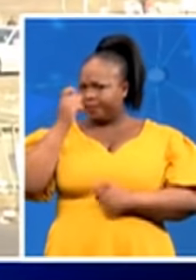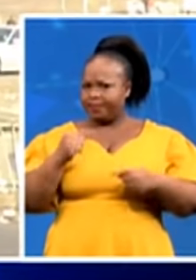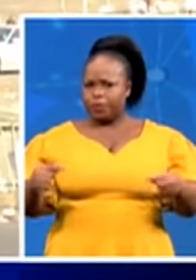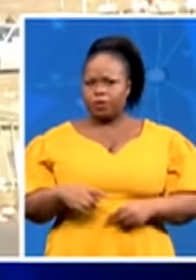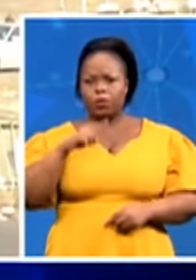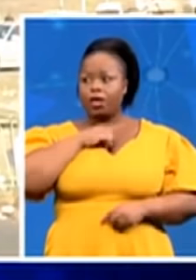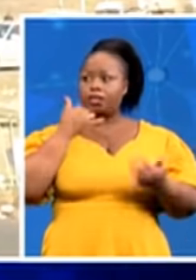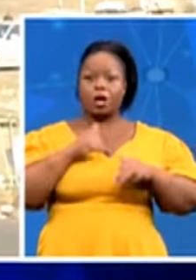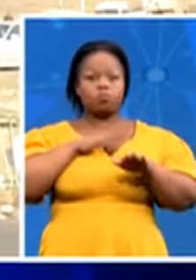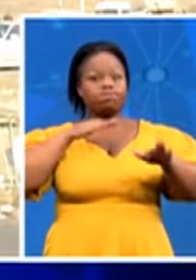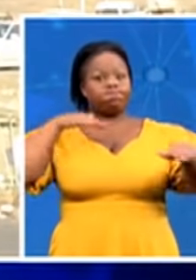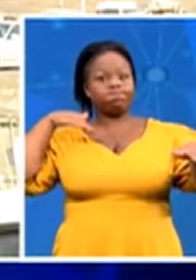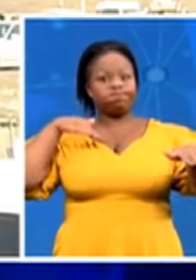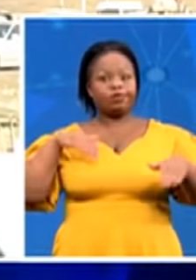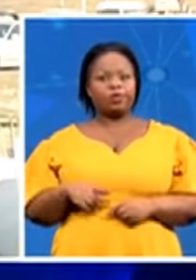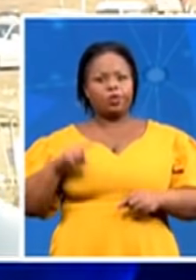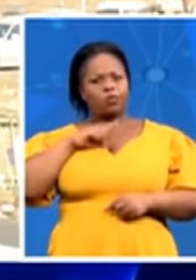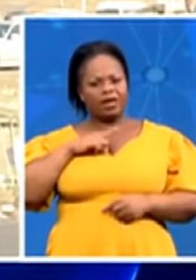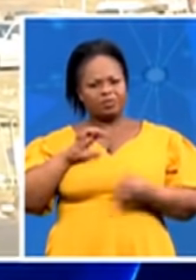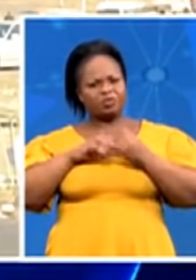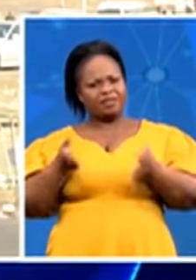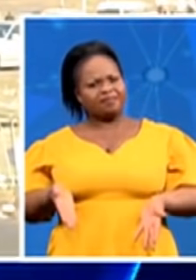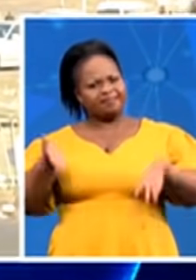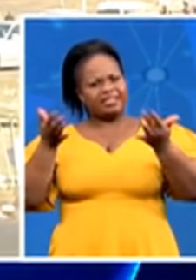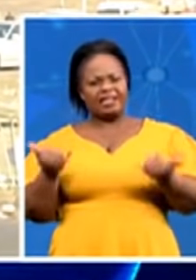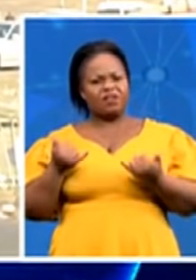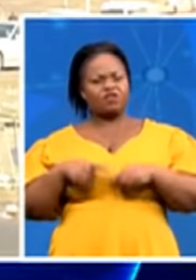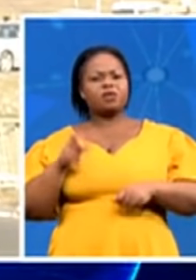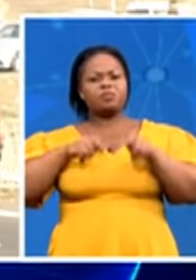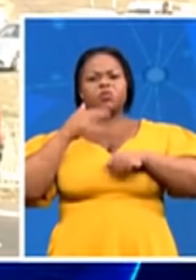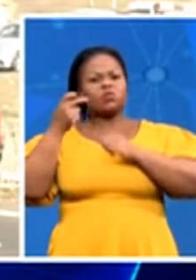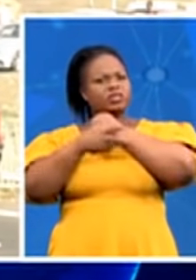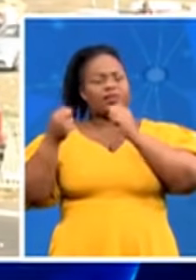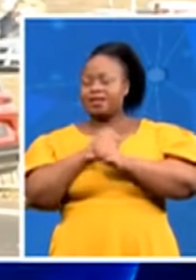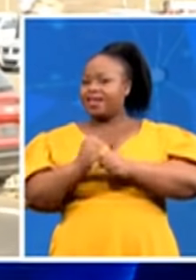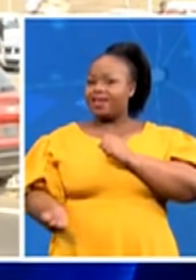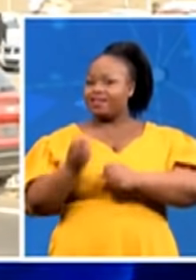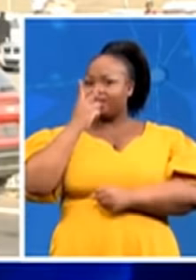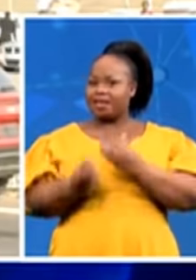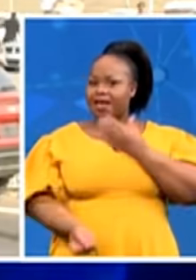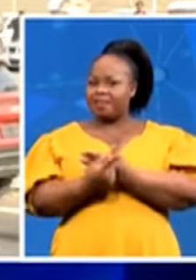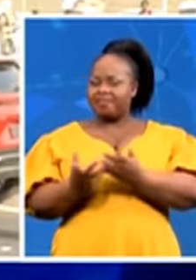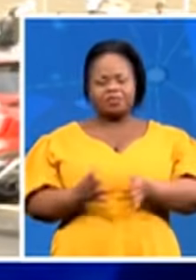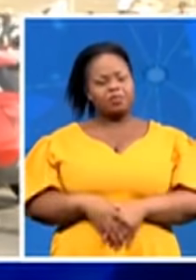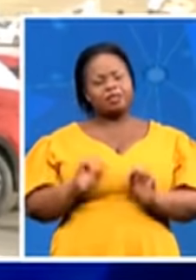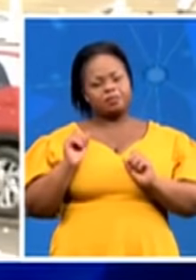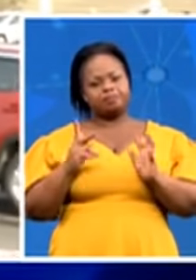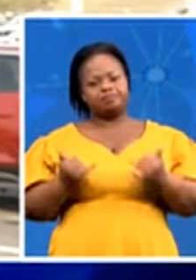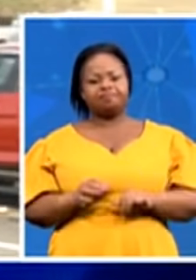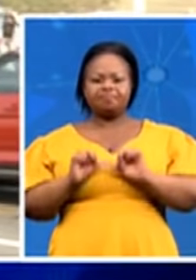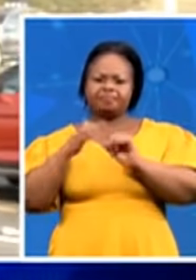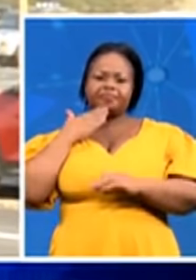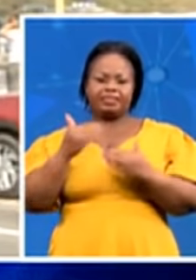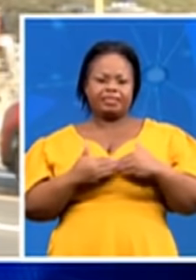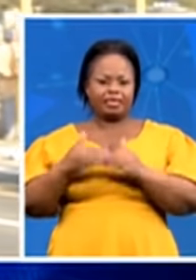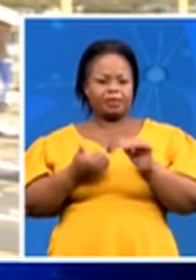looters. It's something untenable and something I've never seen. But I'm going to let you go for now, Jayed-Leigh, and please do take care. We'll be coming to you a little later on during